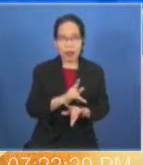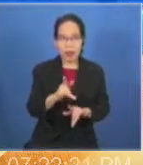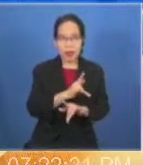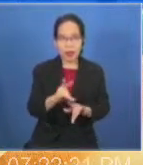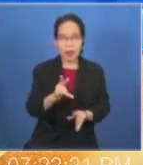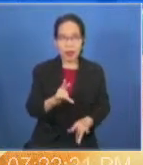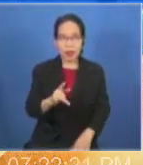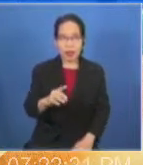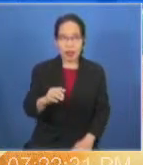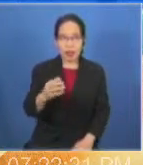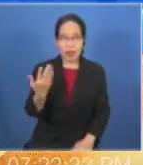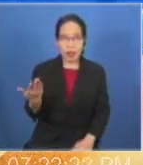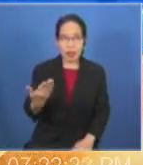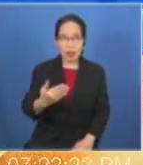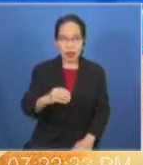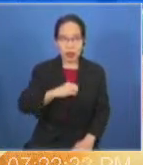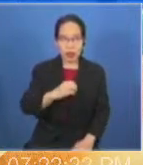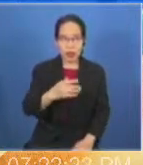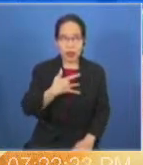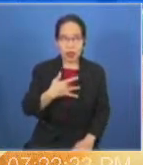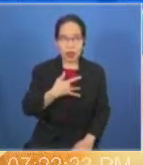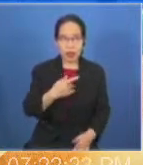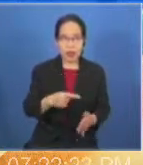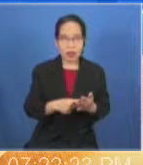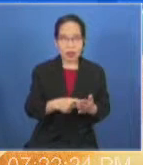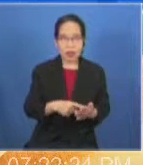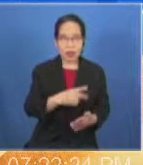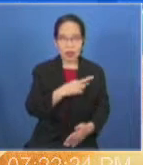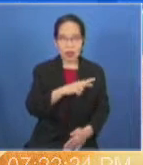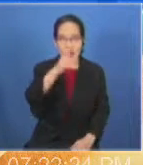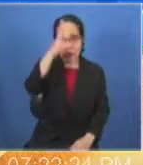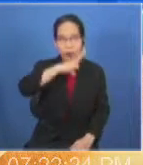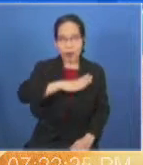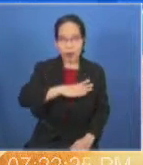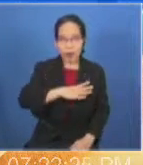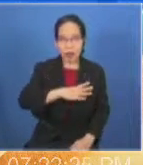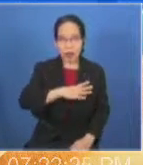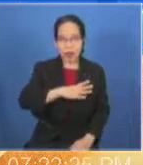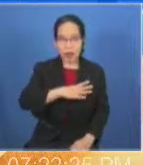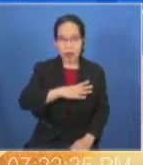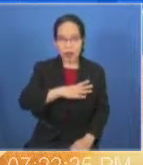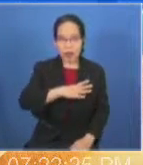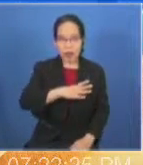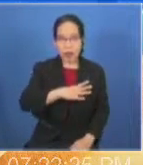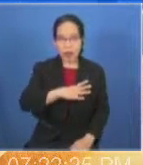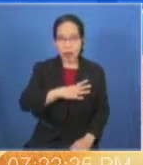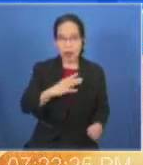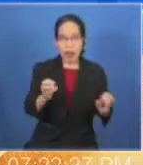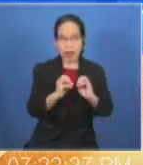not his tongue, but deceives his own heart, this man's religion is vain.